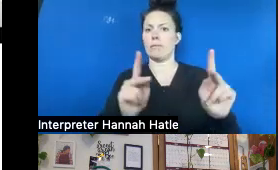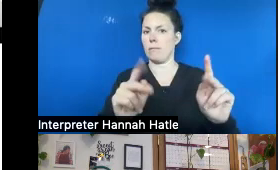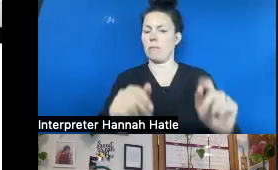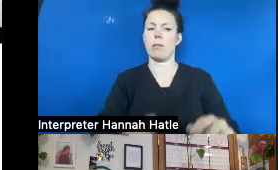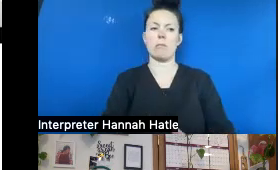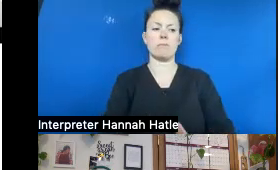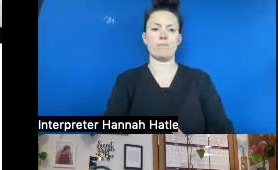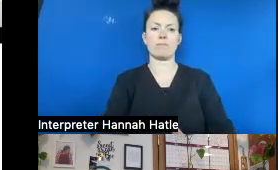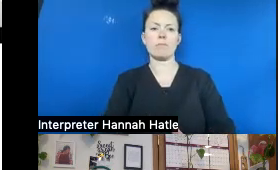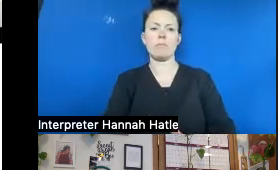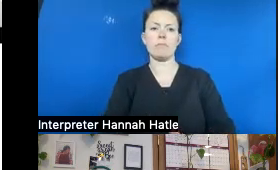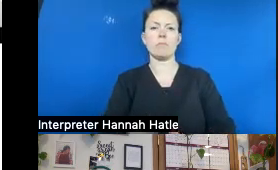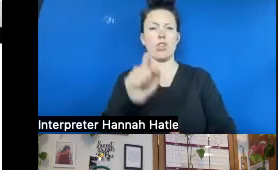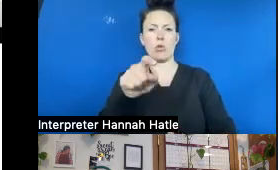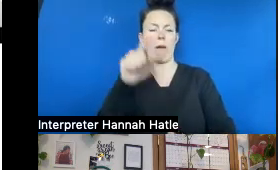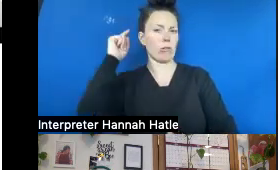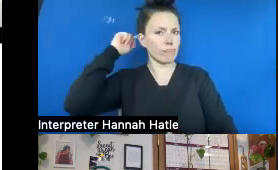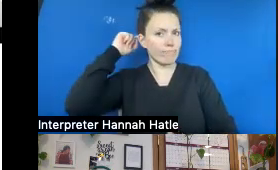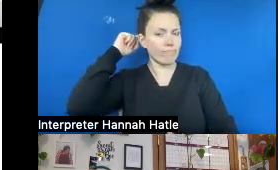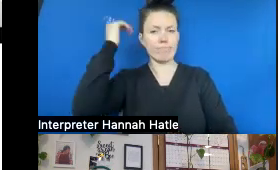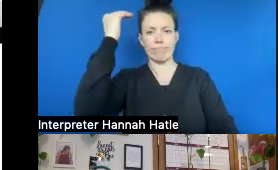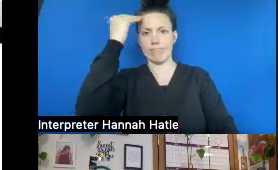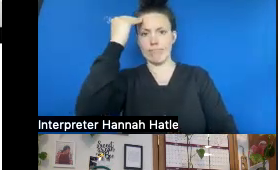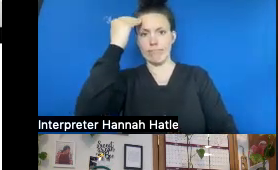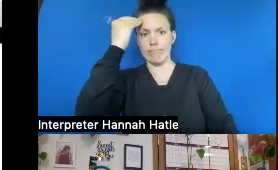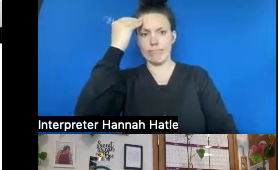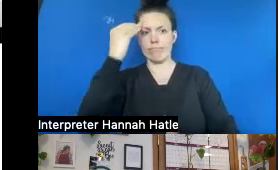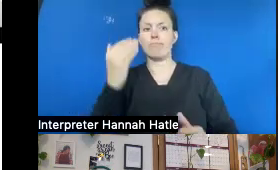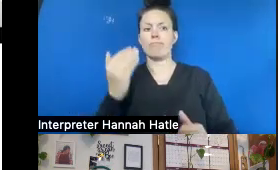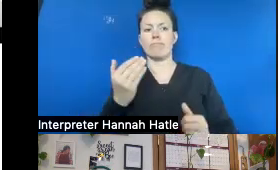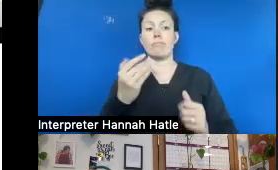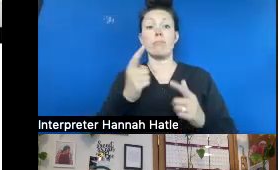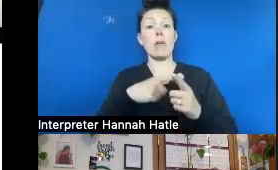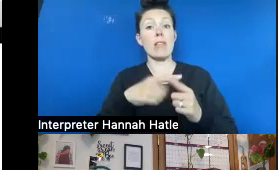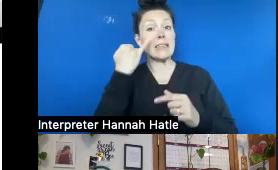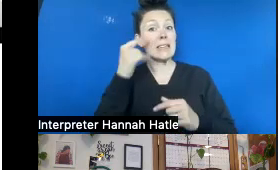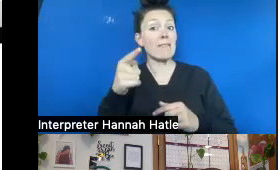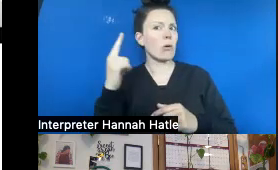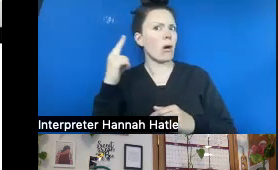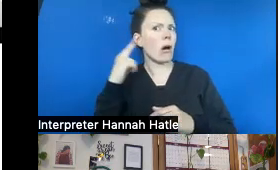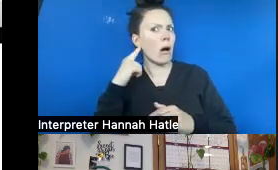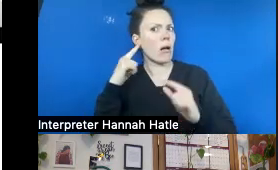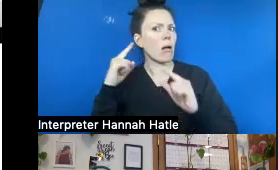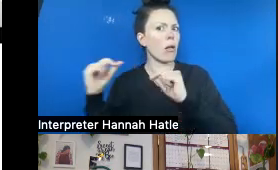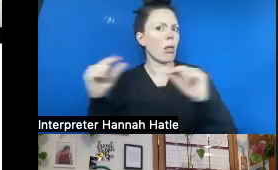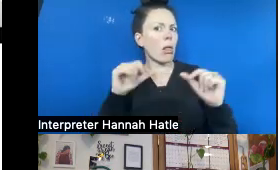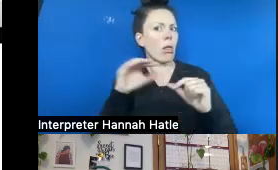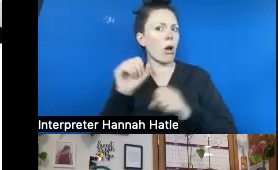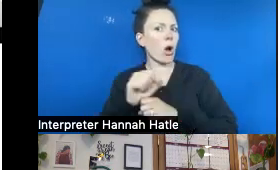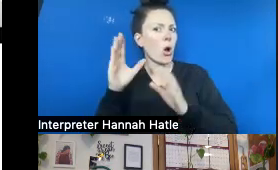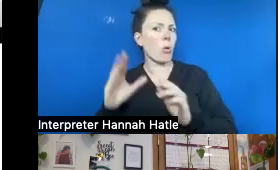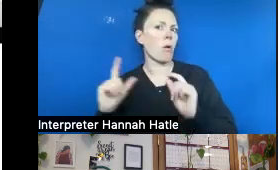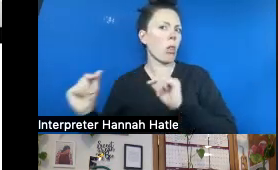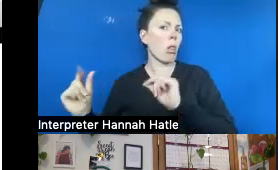You have to be aware of that and think about what will you do if you hear a coworker talking about that, you know,